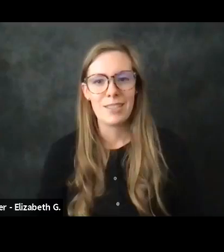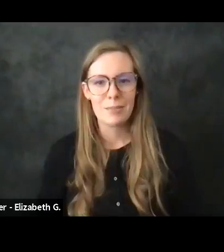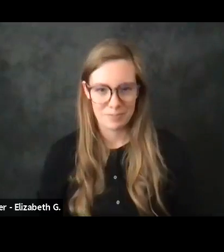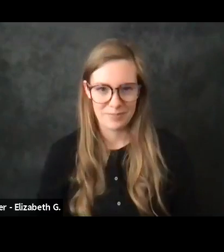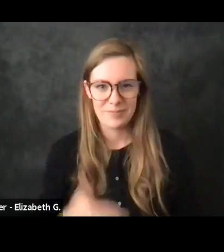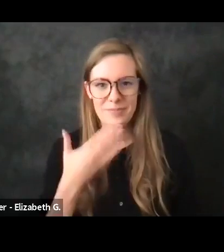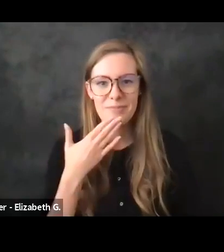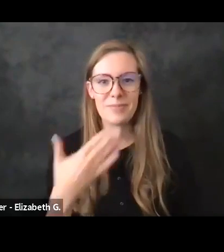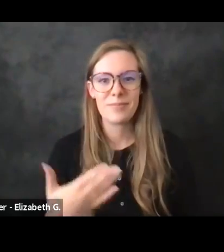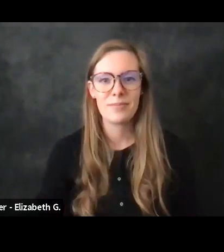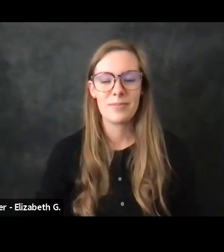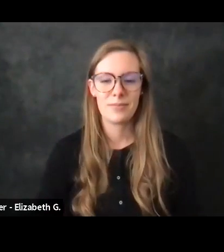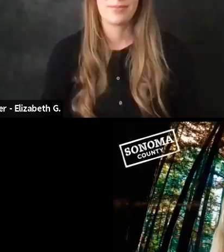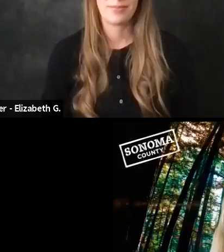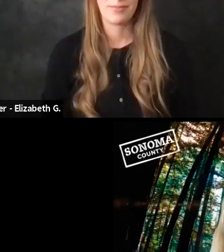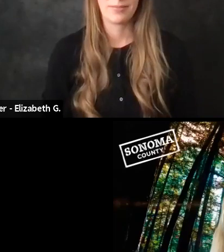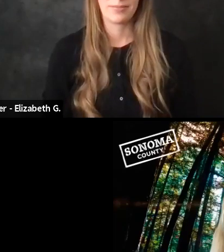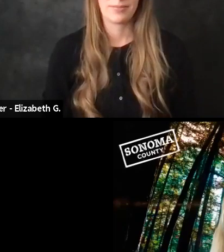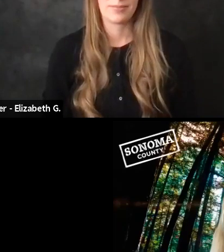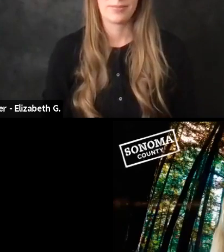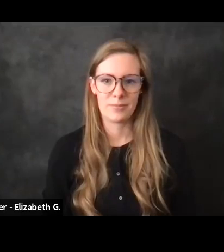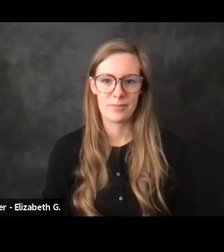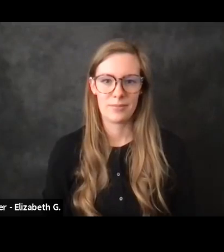Thank you.